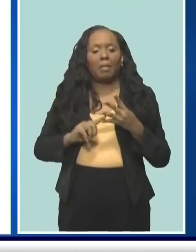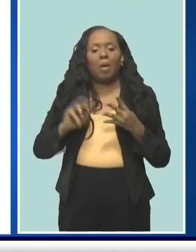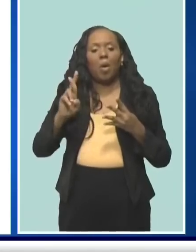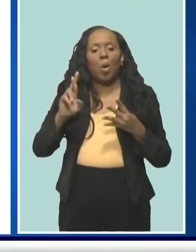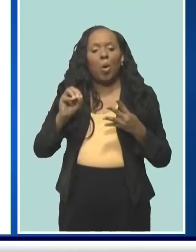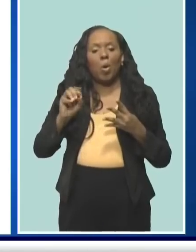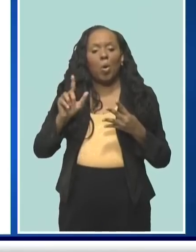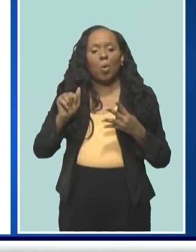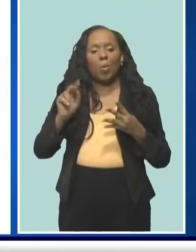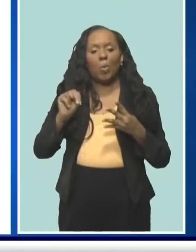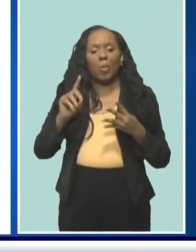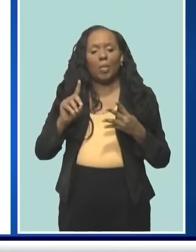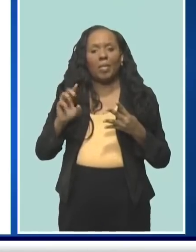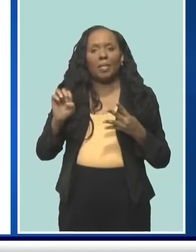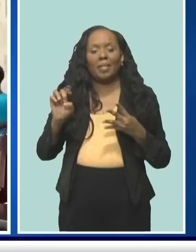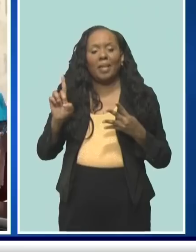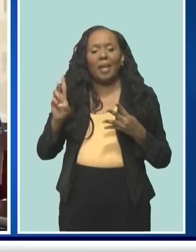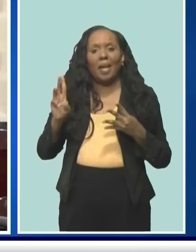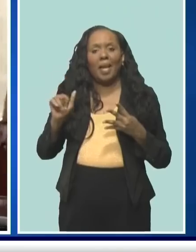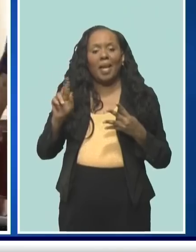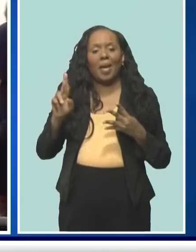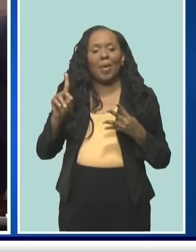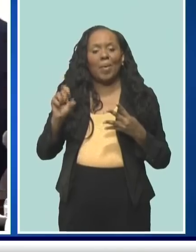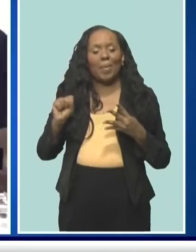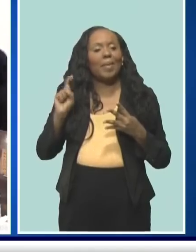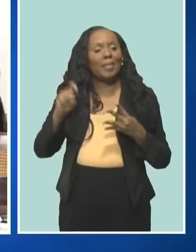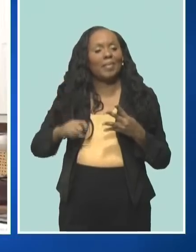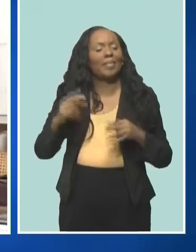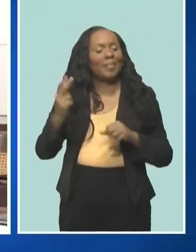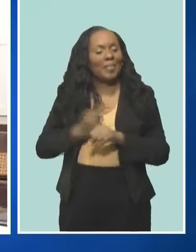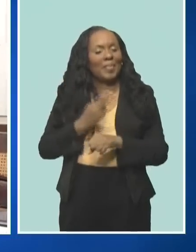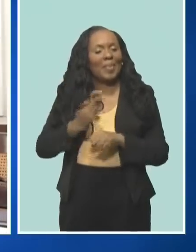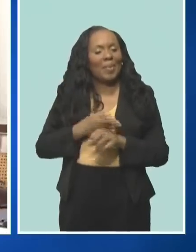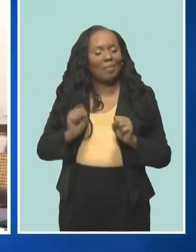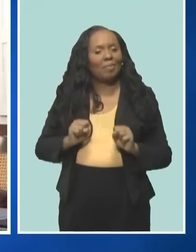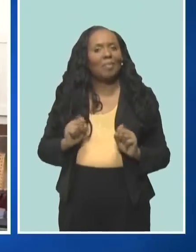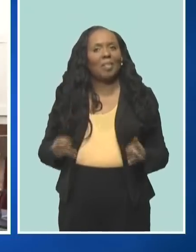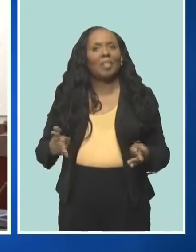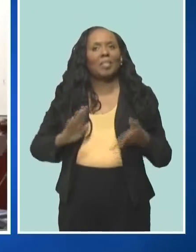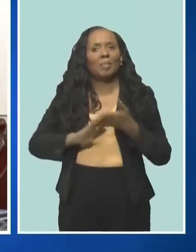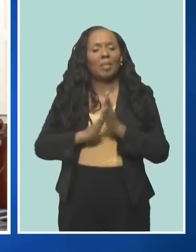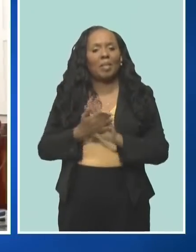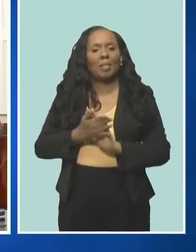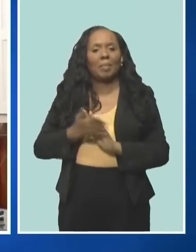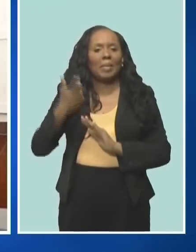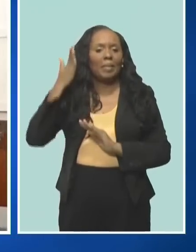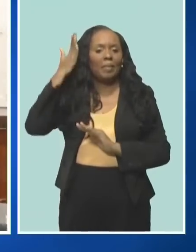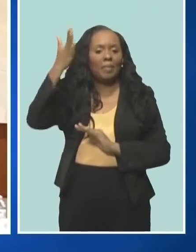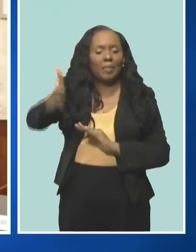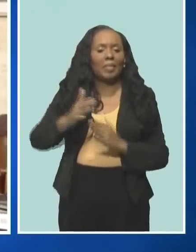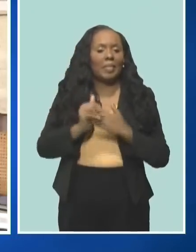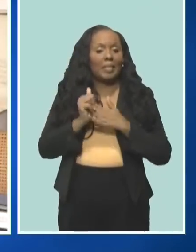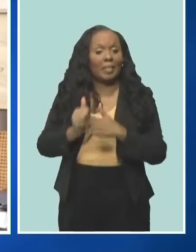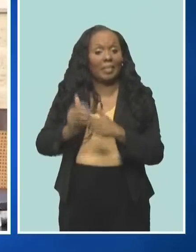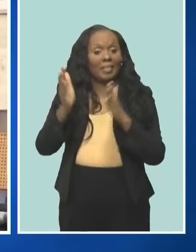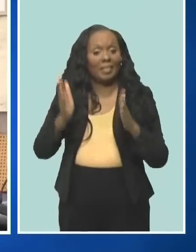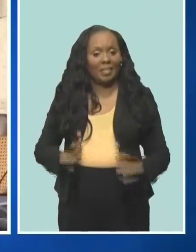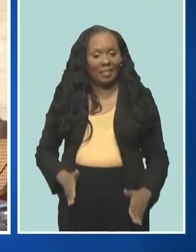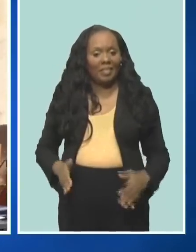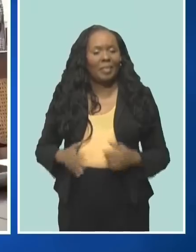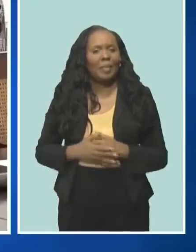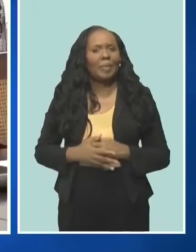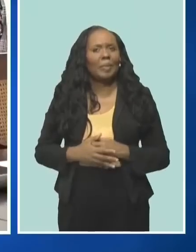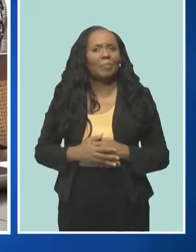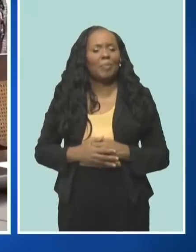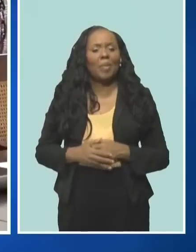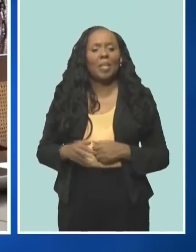schools are being urged to use opportunities available to them to become future leaders. The advice